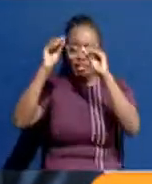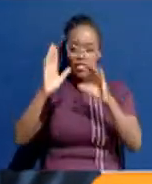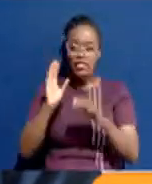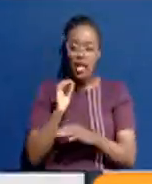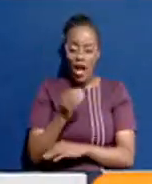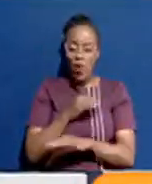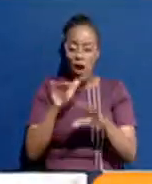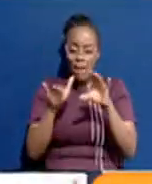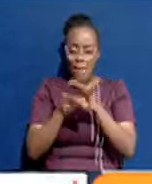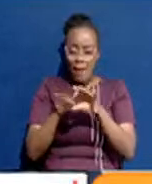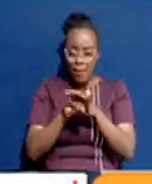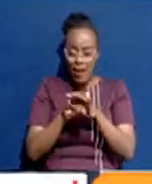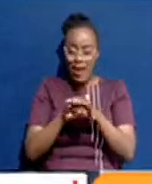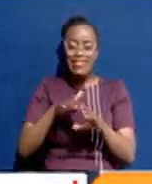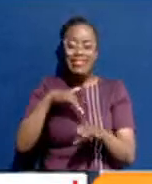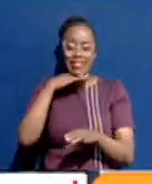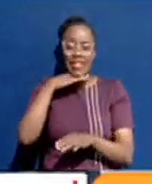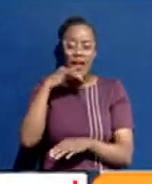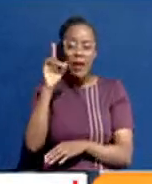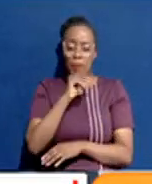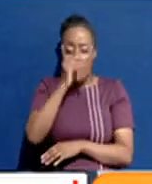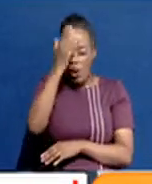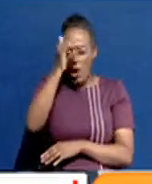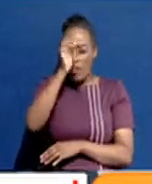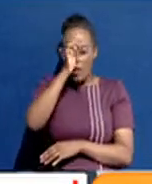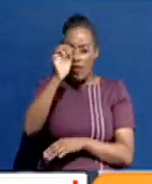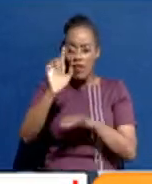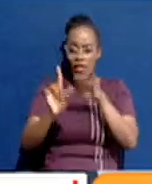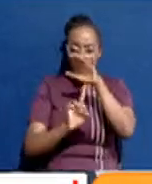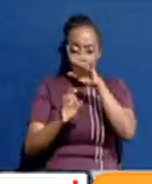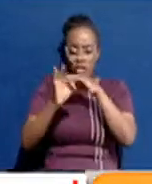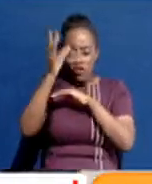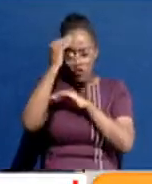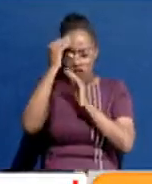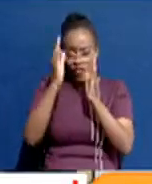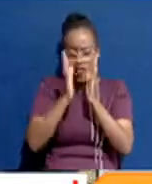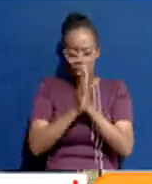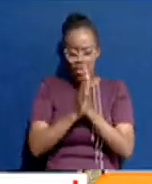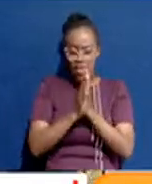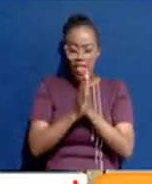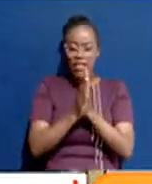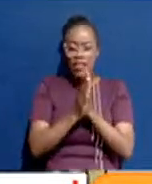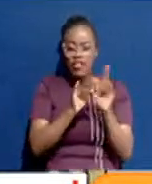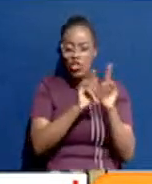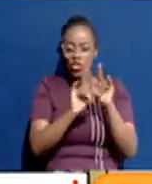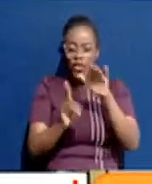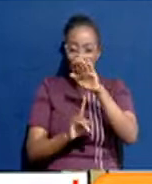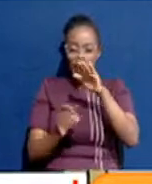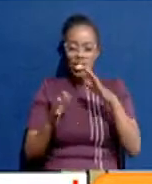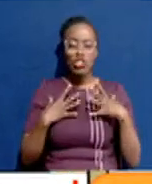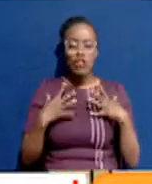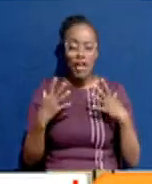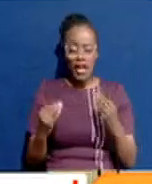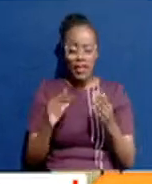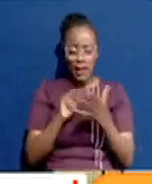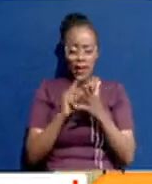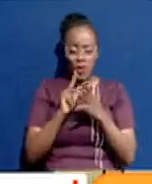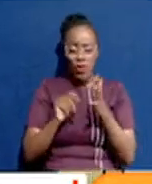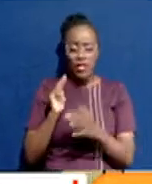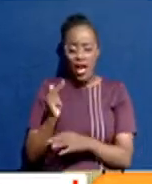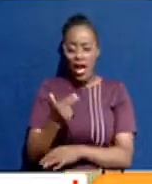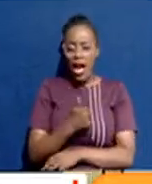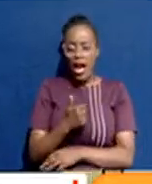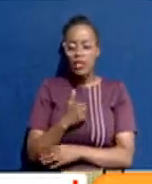member, has died because of the negligence of the Ministry of Education and the public of the Ministry of Health. So we are suing